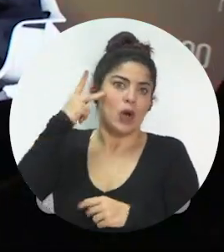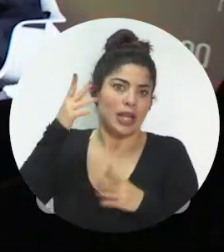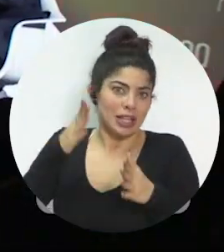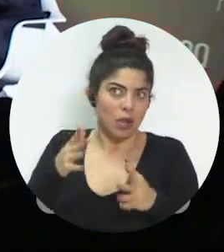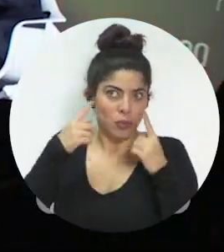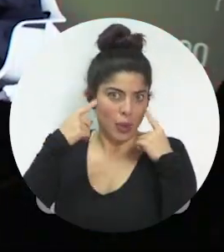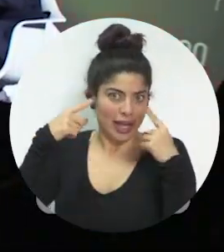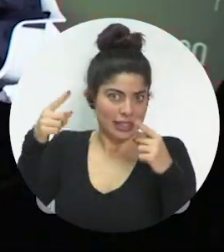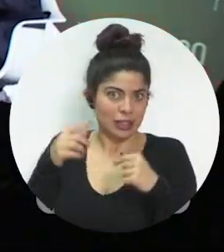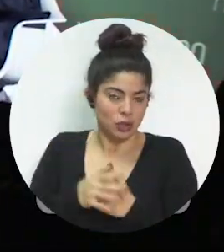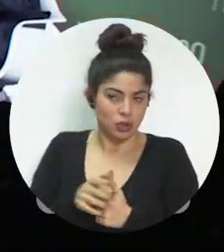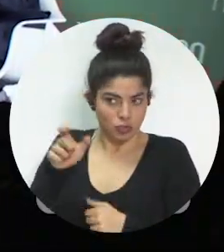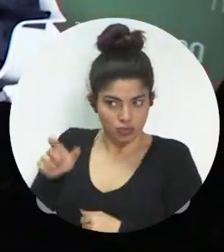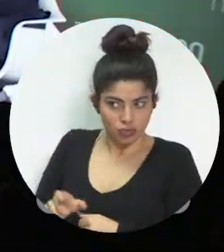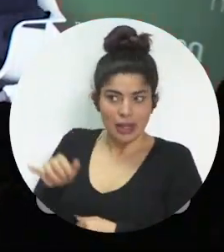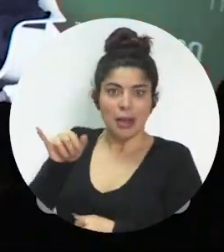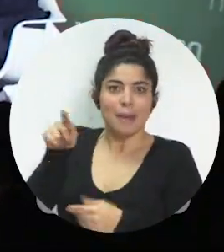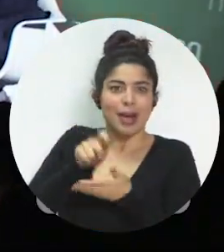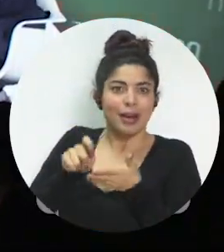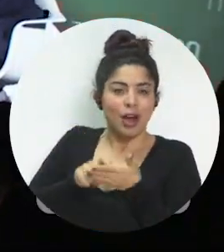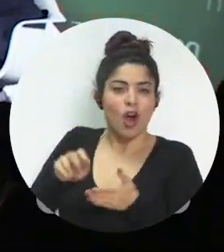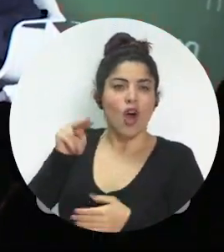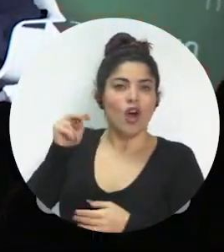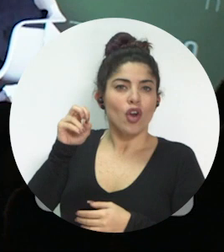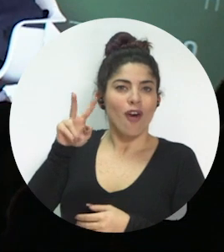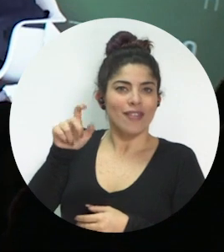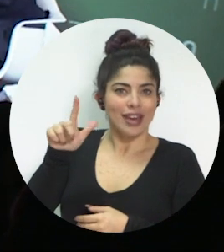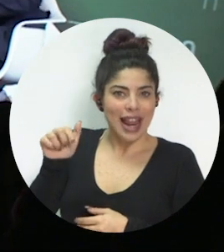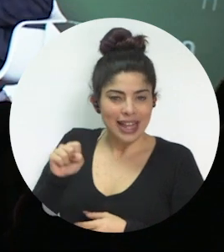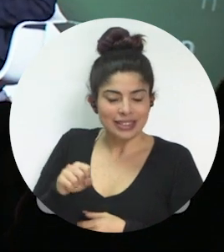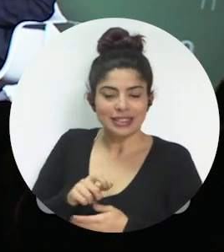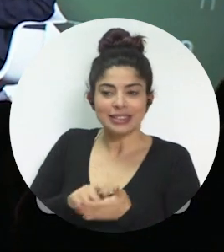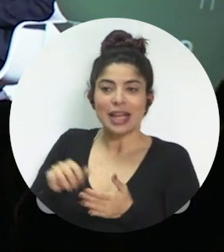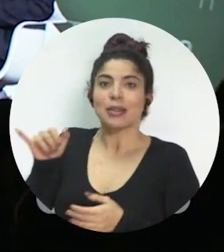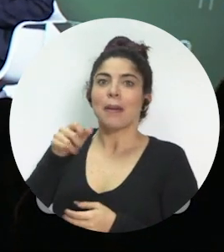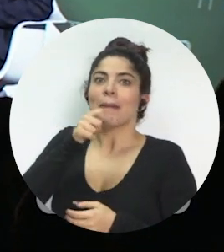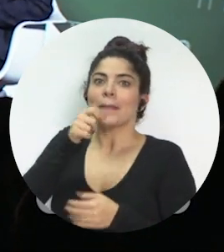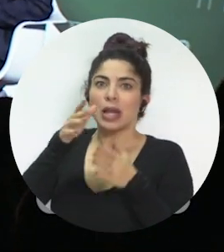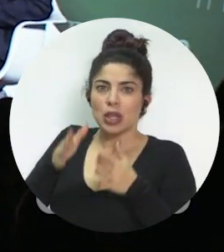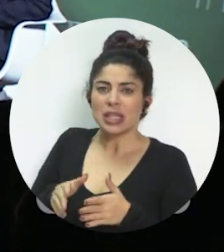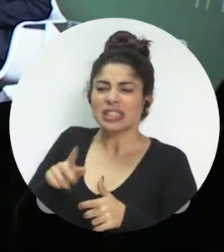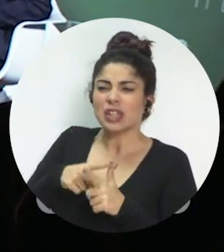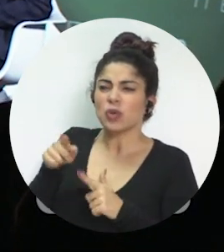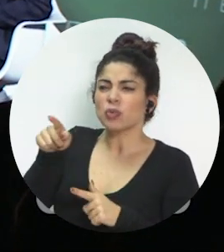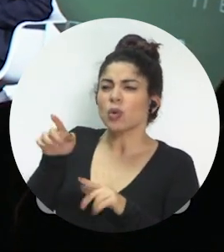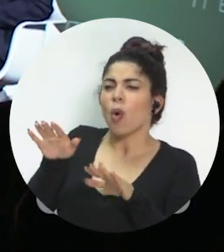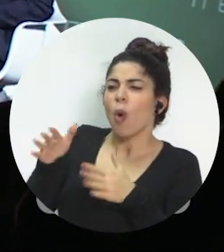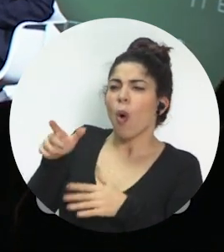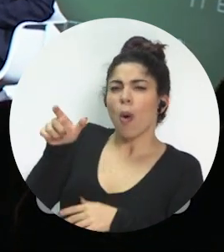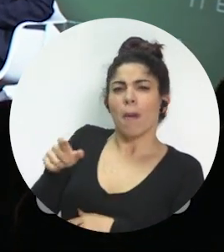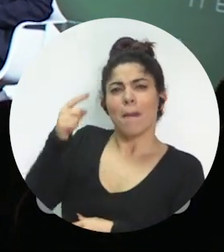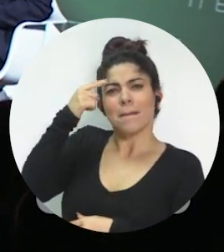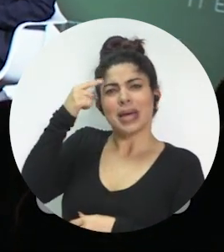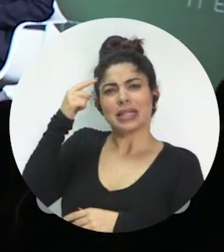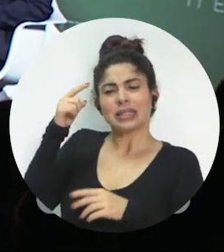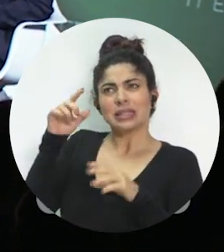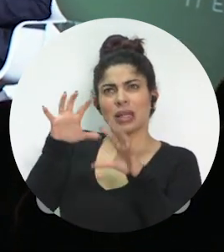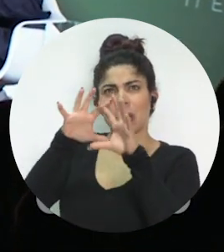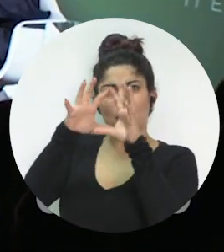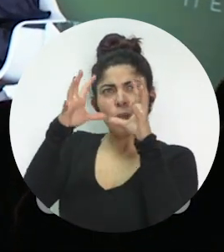curious, you are, in addition, you're obviously a politician, a successful politician, but you are a novelist and a